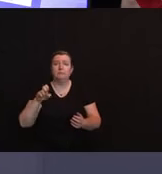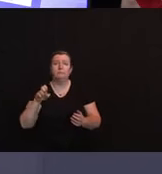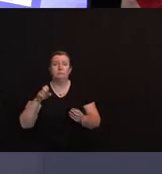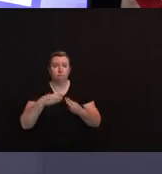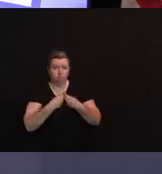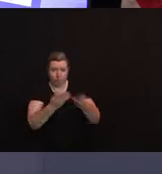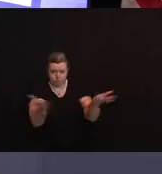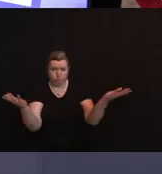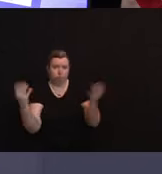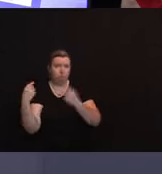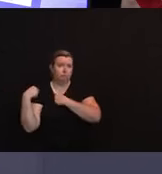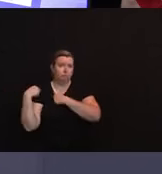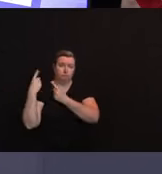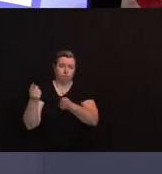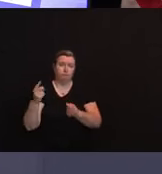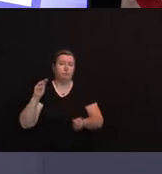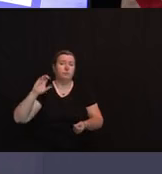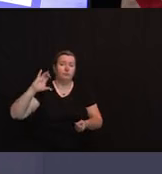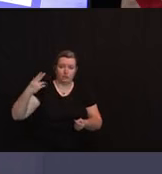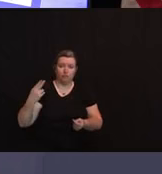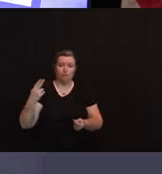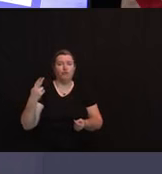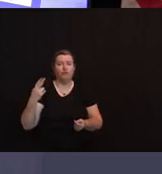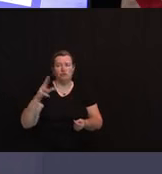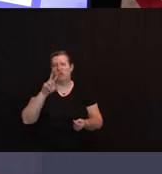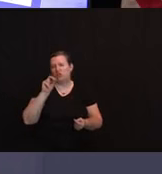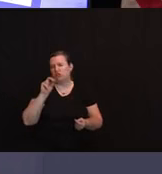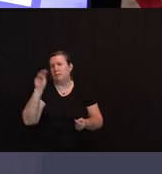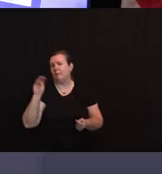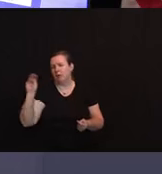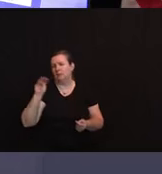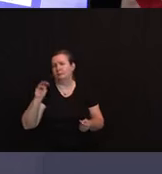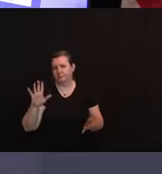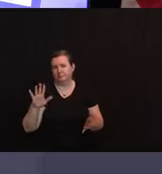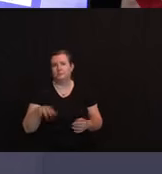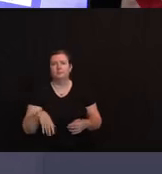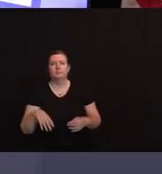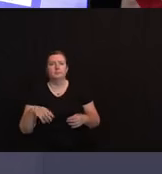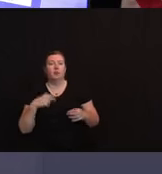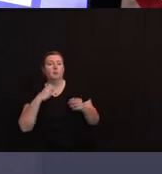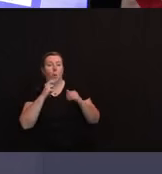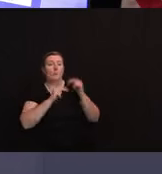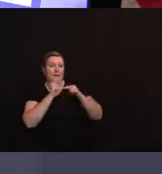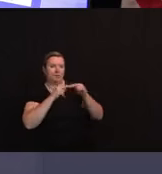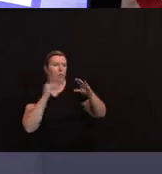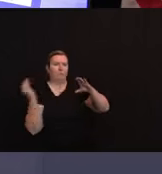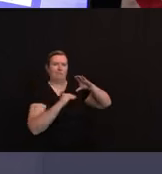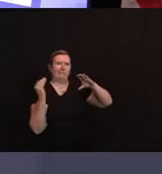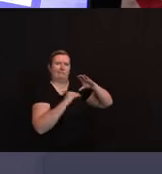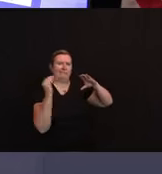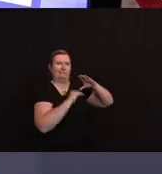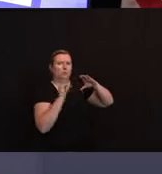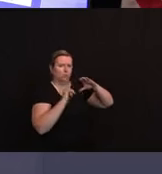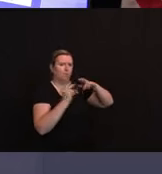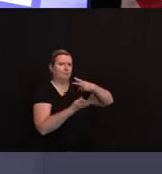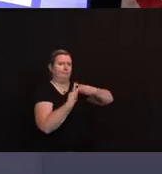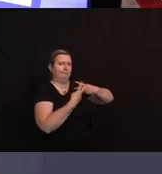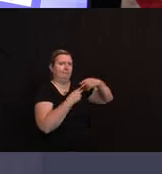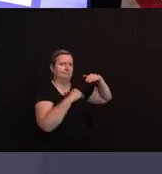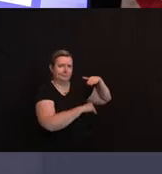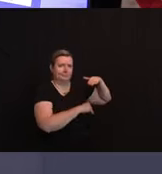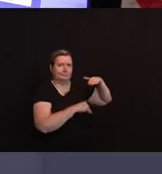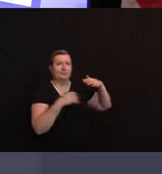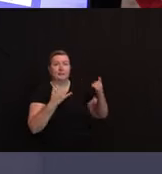pandemic, and stockpiling for these facilities is underway alongside of ongoing inventory assessment